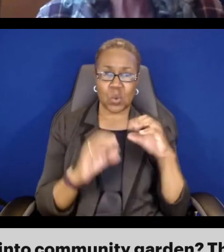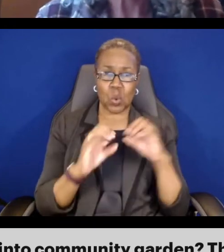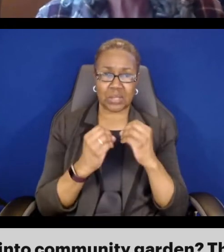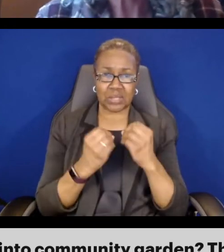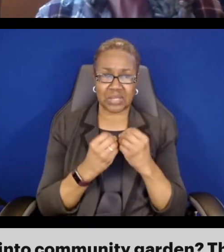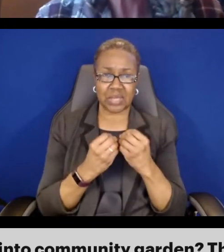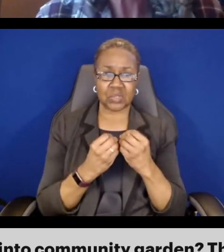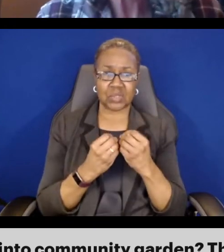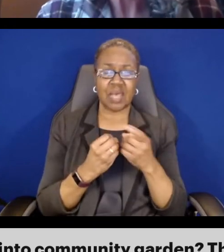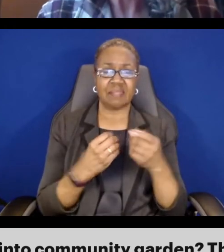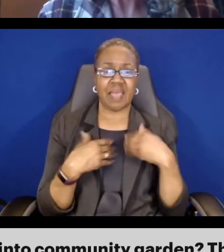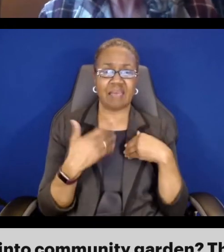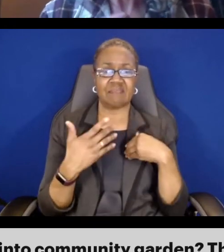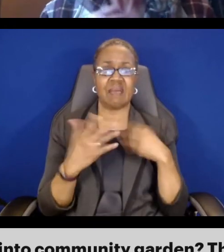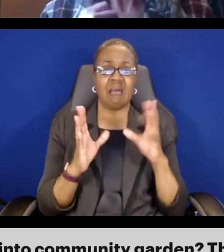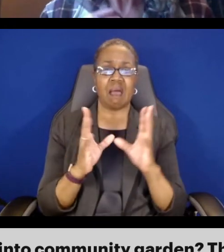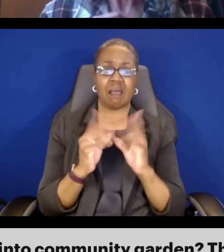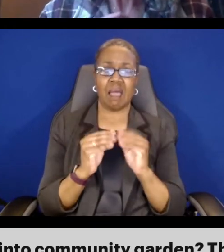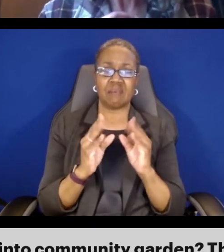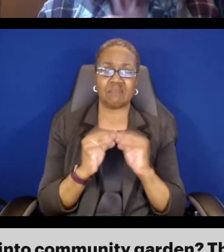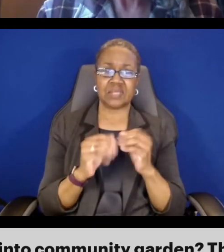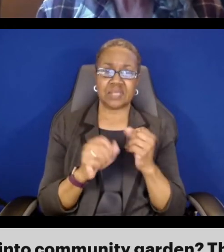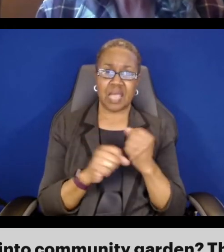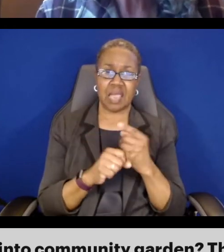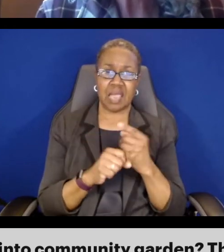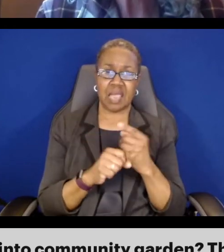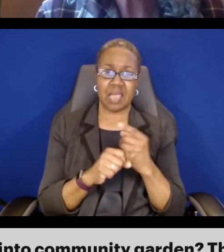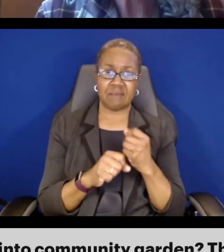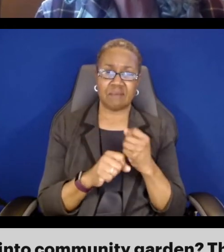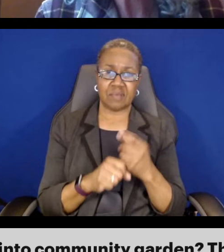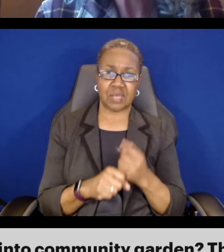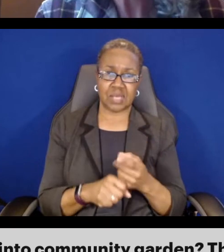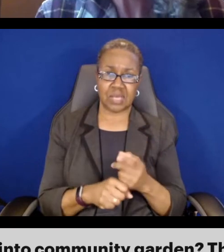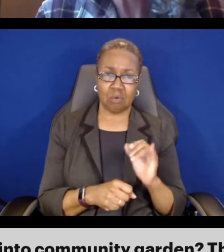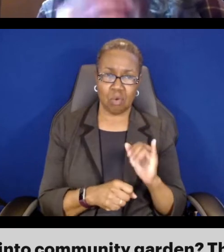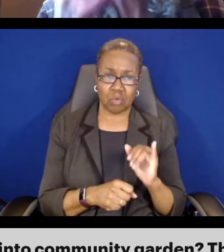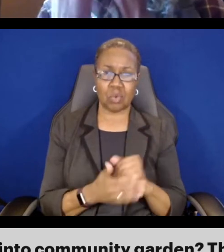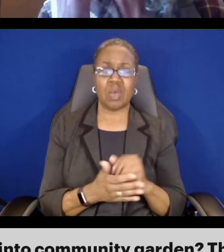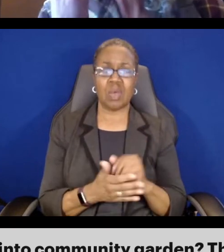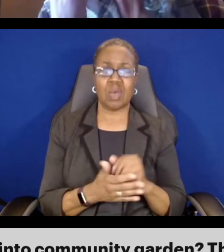they have a conference every year also, that's coming up,